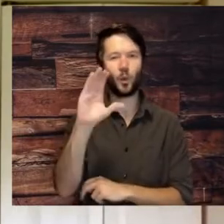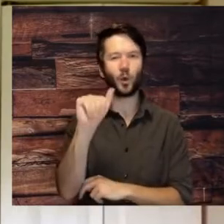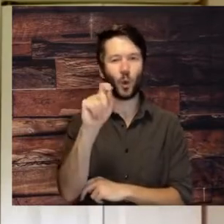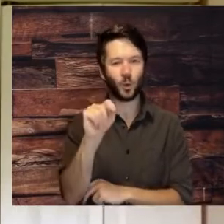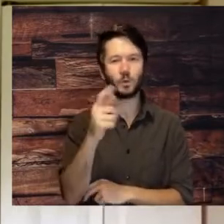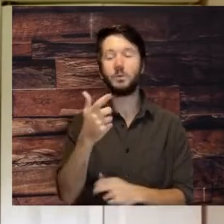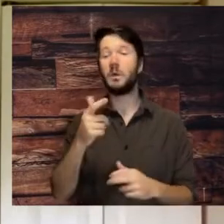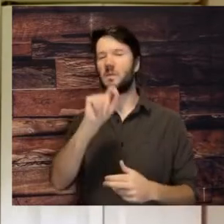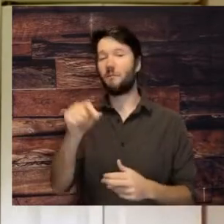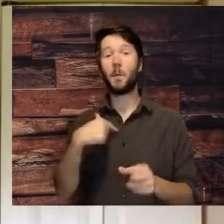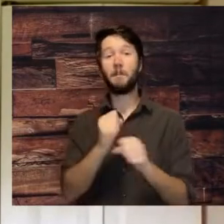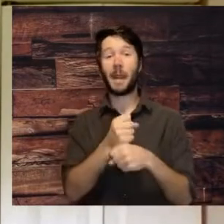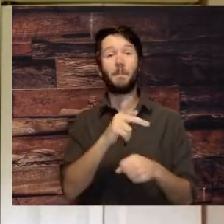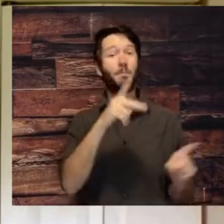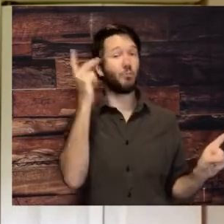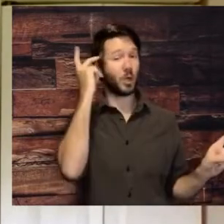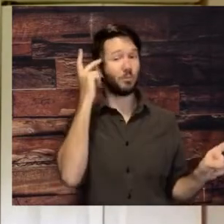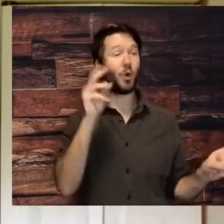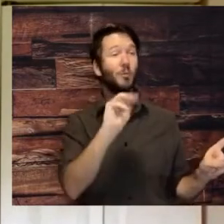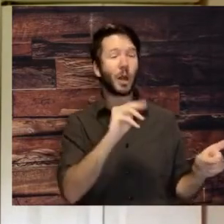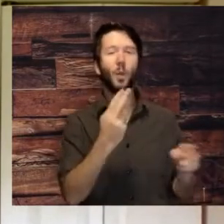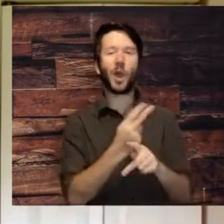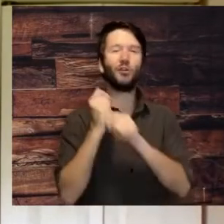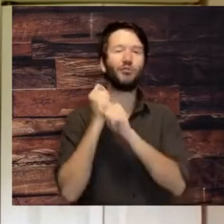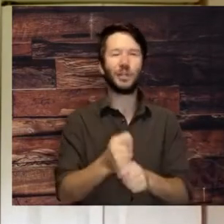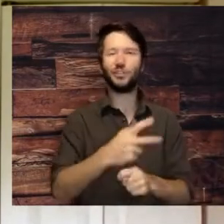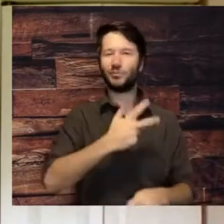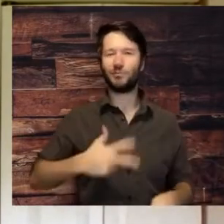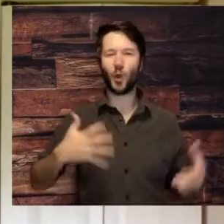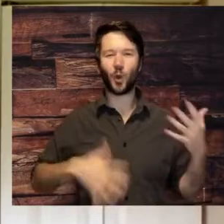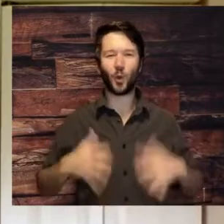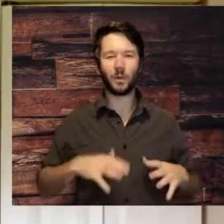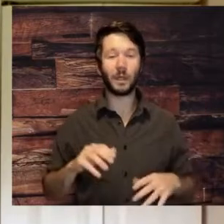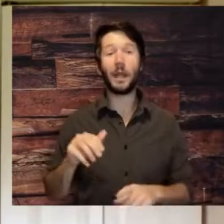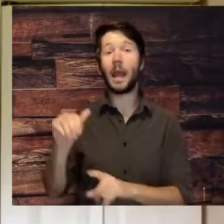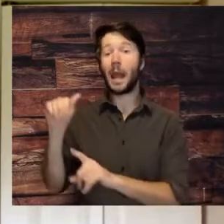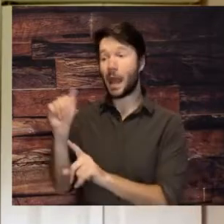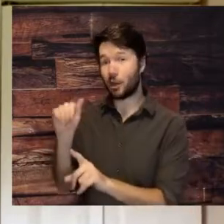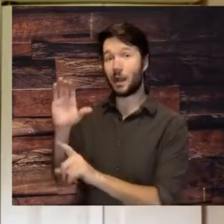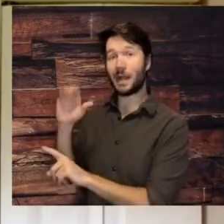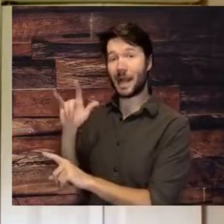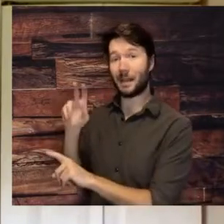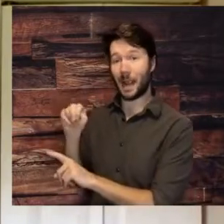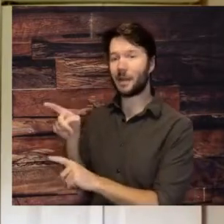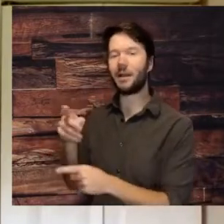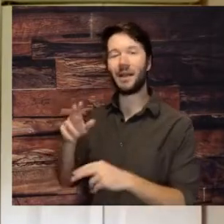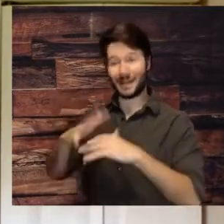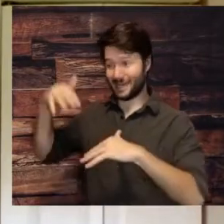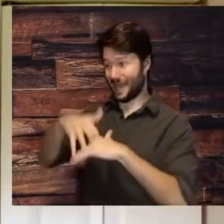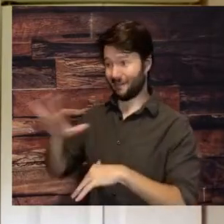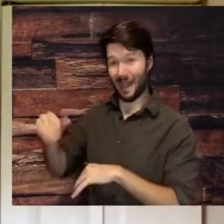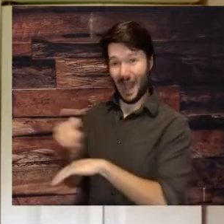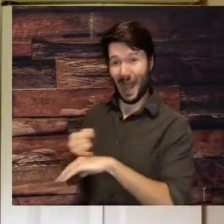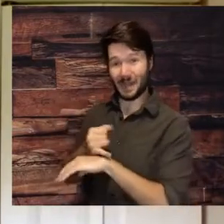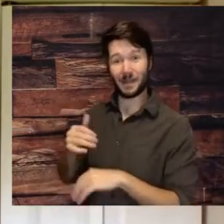Coast, and therefore I made Prospero and Miranda wear traditional Danish clothes, and Ariel and Caliban, the natives of